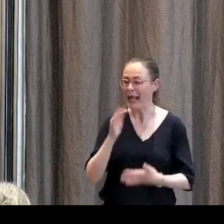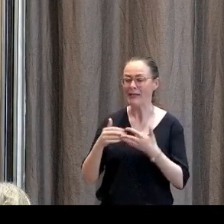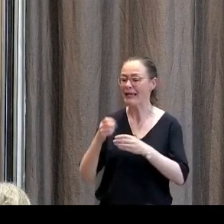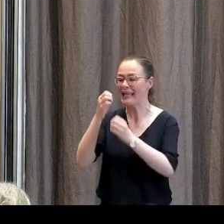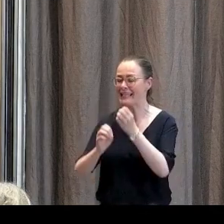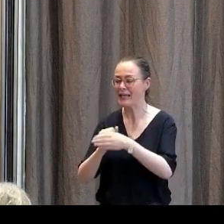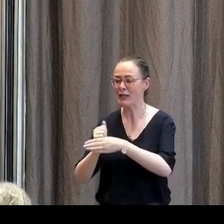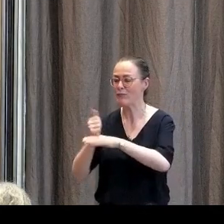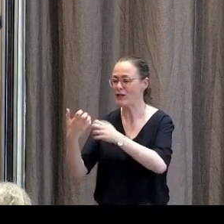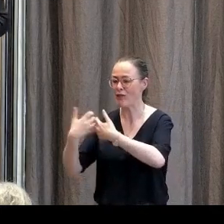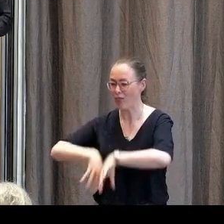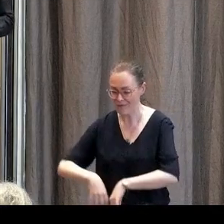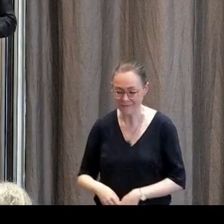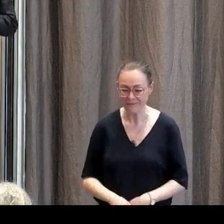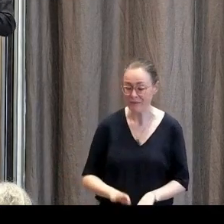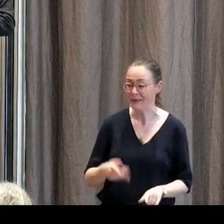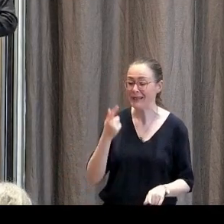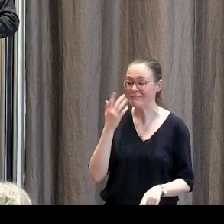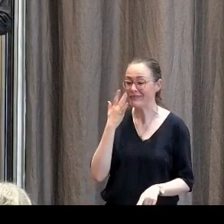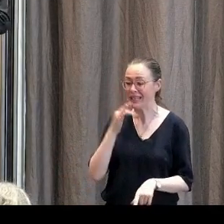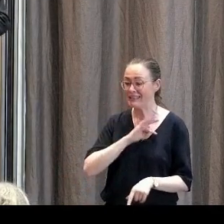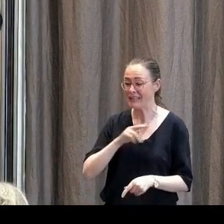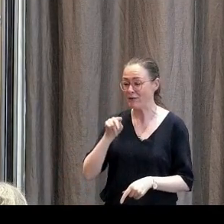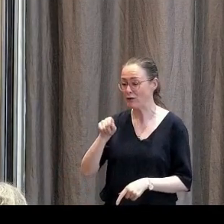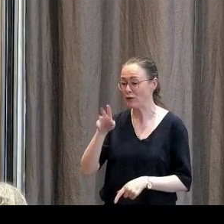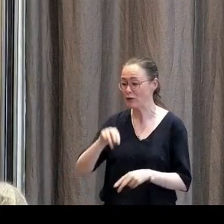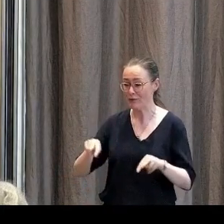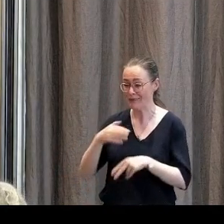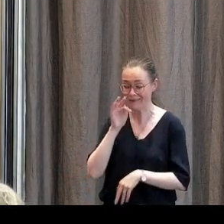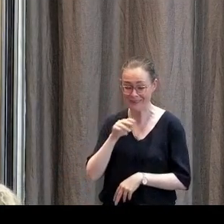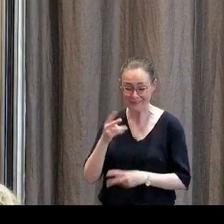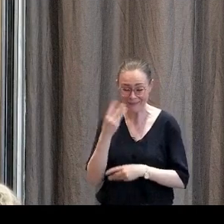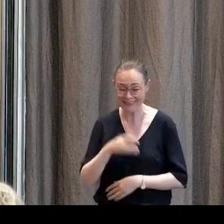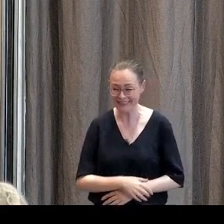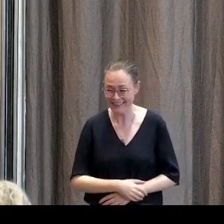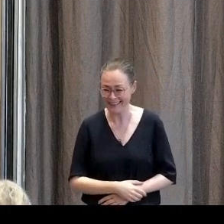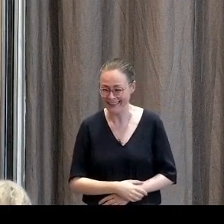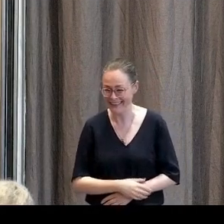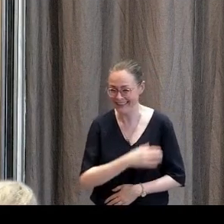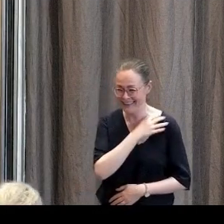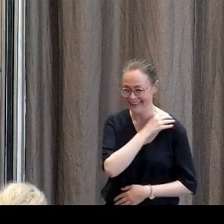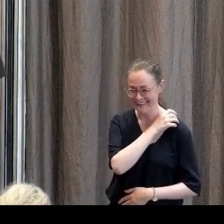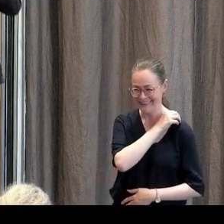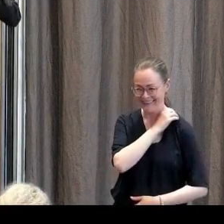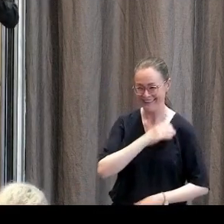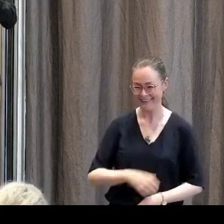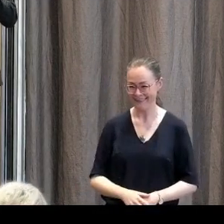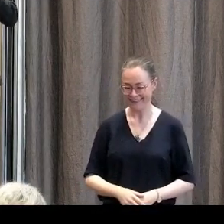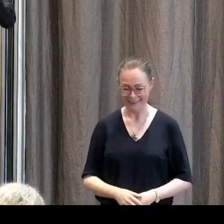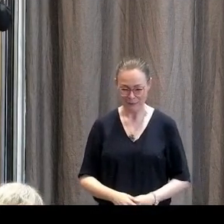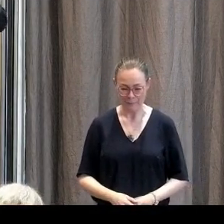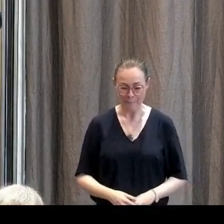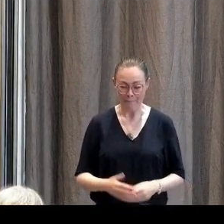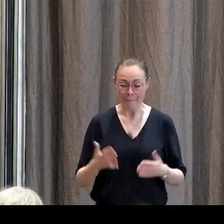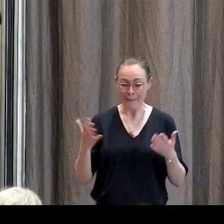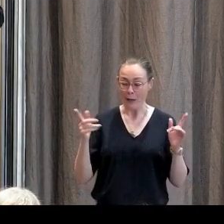collapses at the end, so check it out on YouTube, it's a bit of fun. Now, the kind